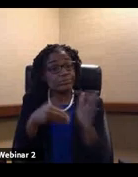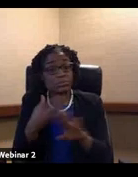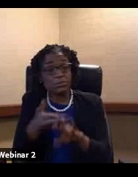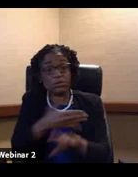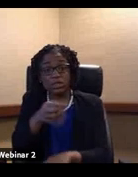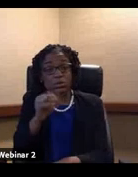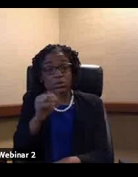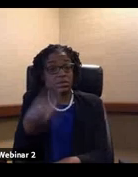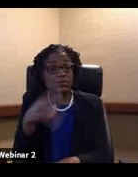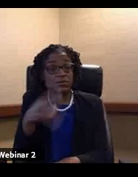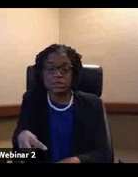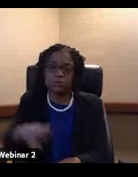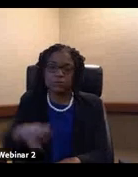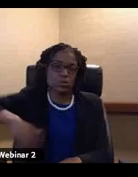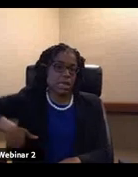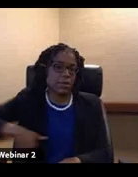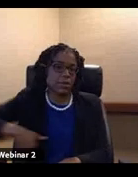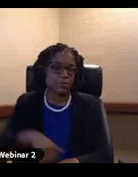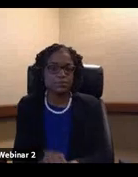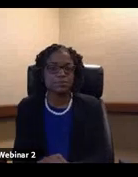case.